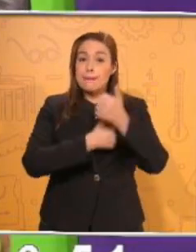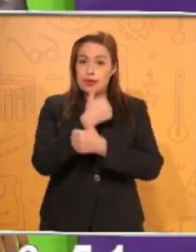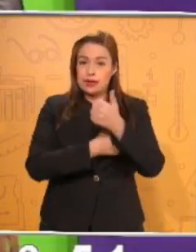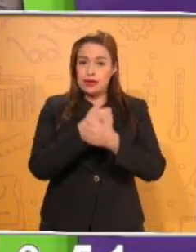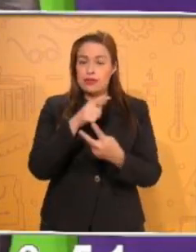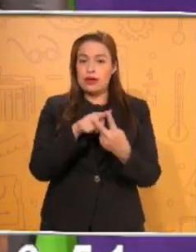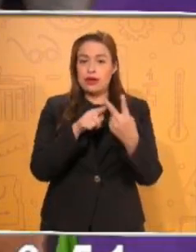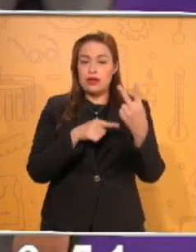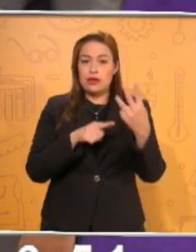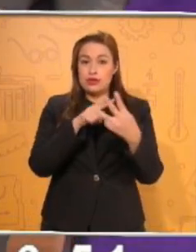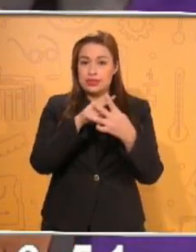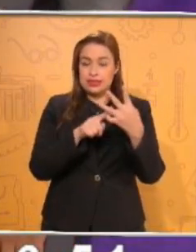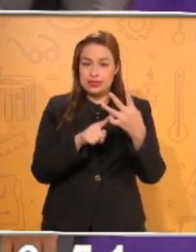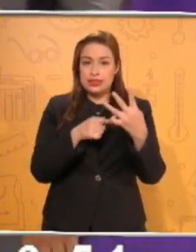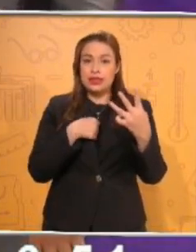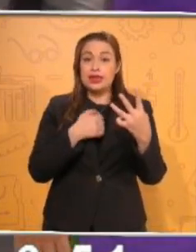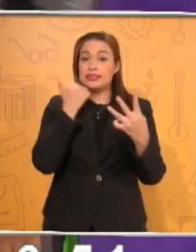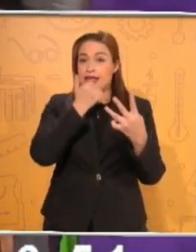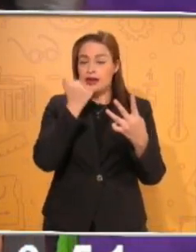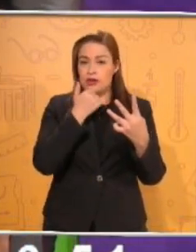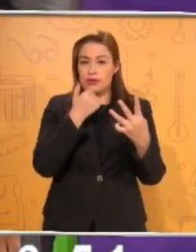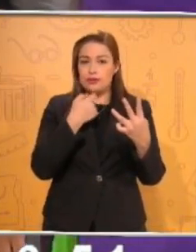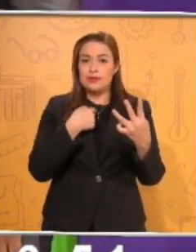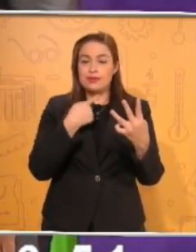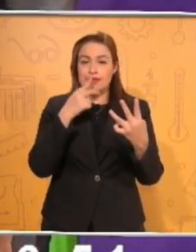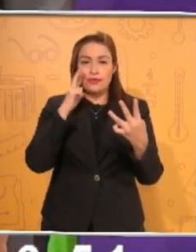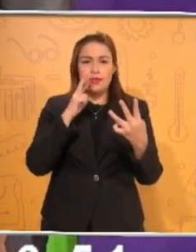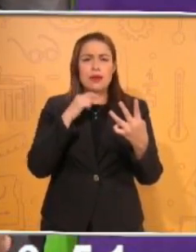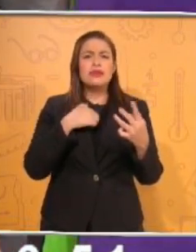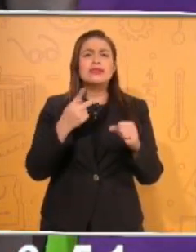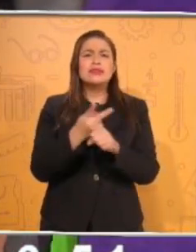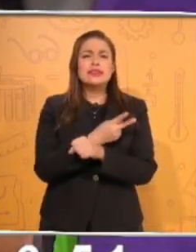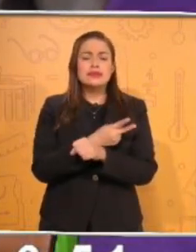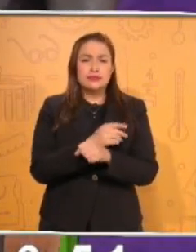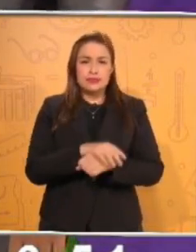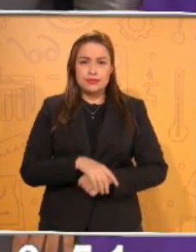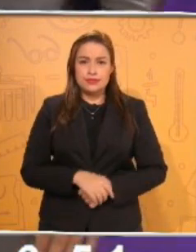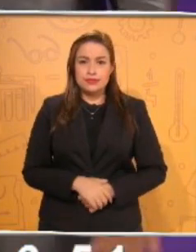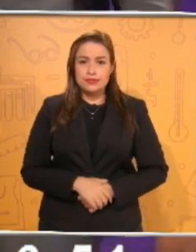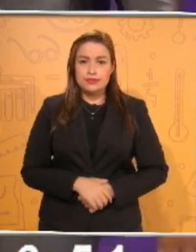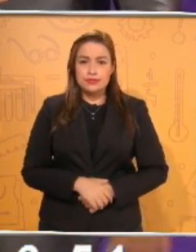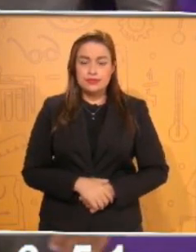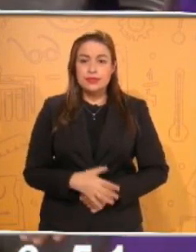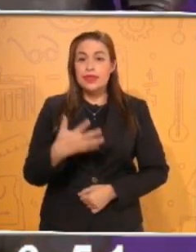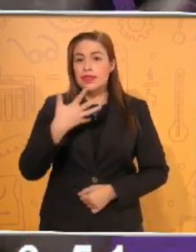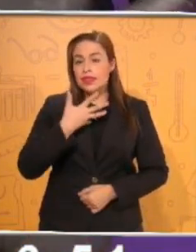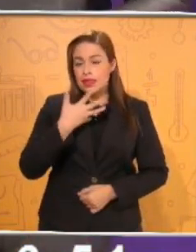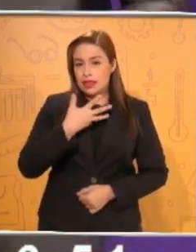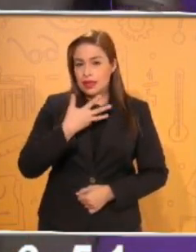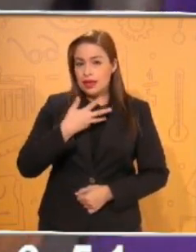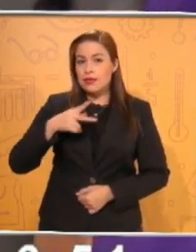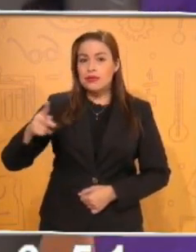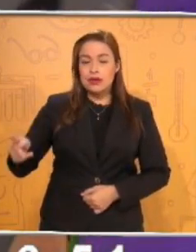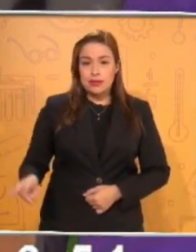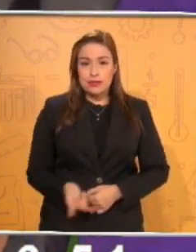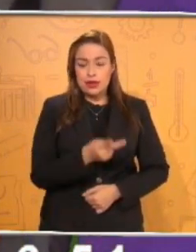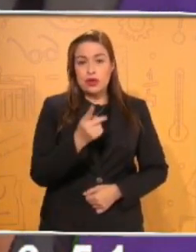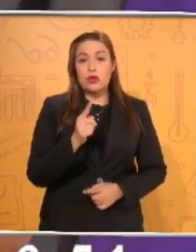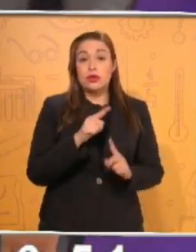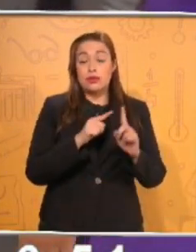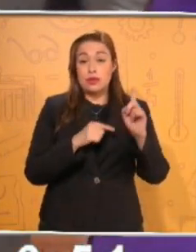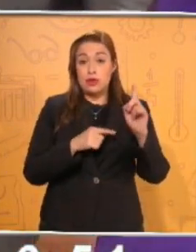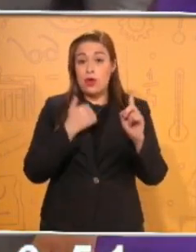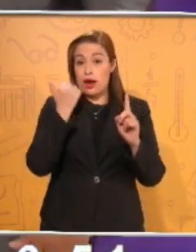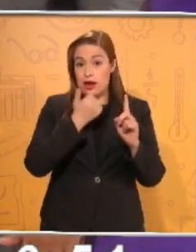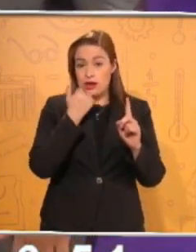Marifer, Megan, Isaac, and Chuy. What's gonna be happening right now? Well, We have a question for one of my students.